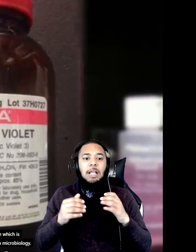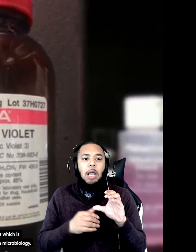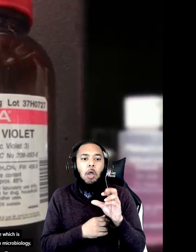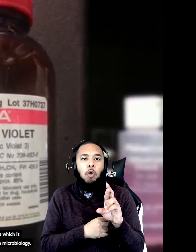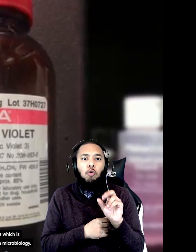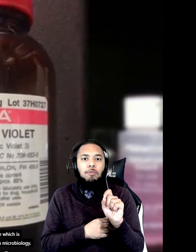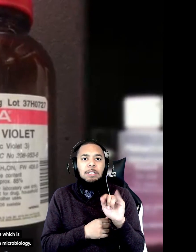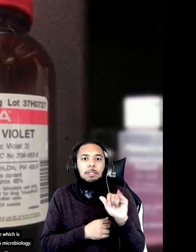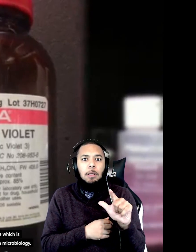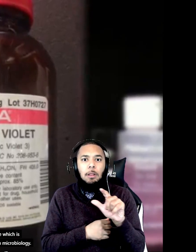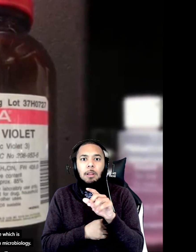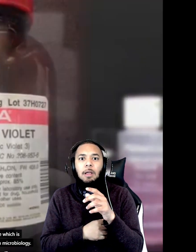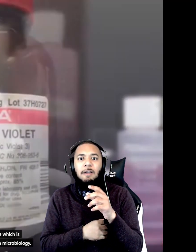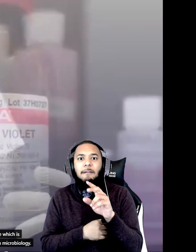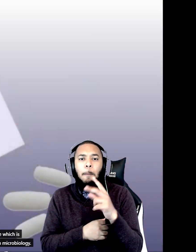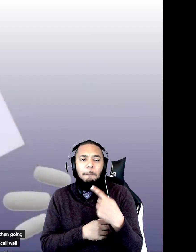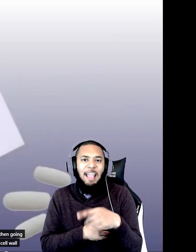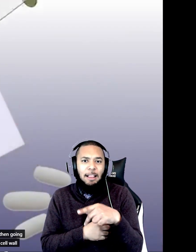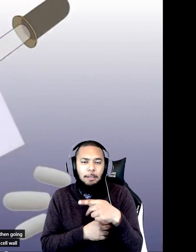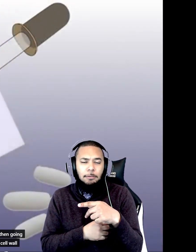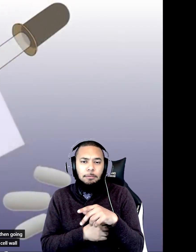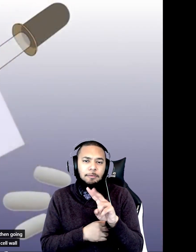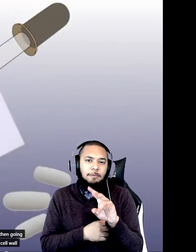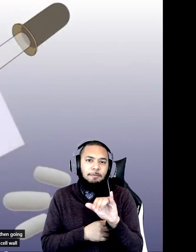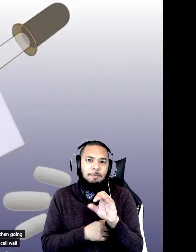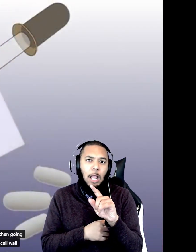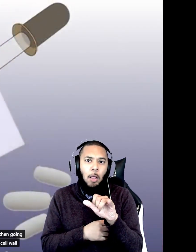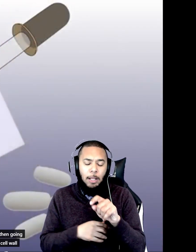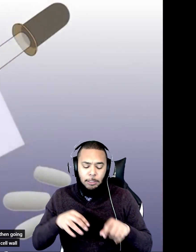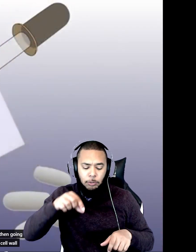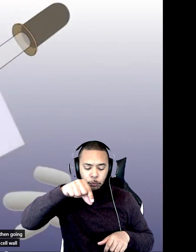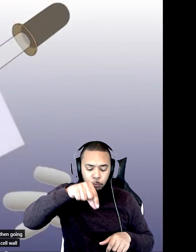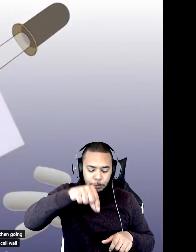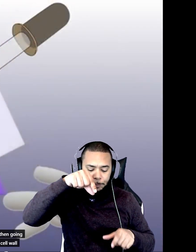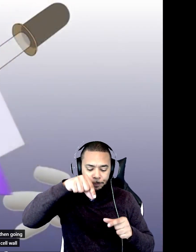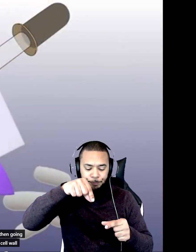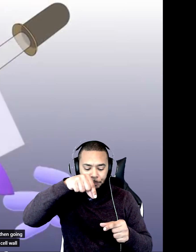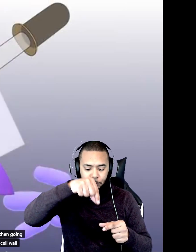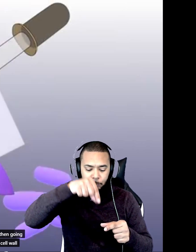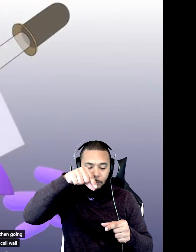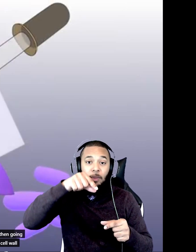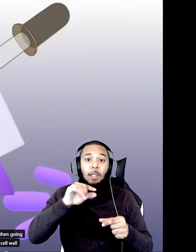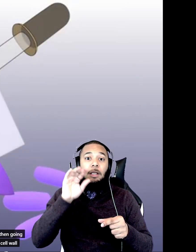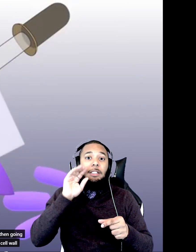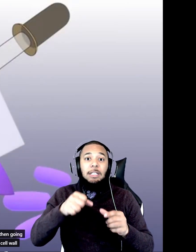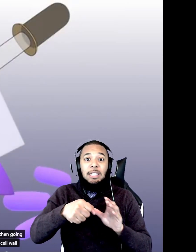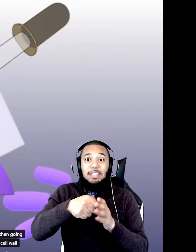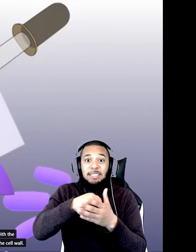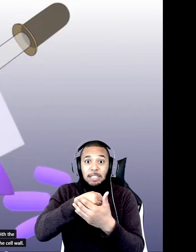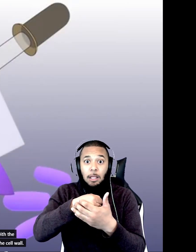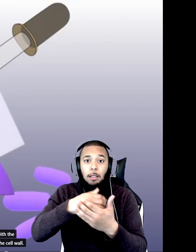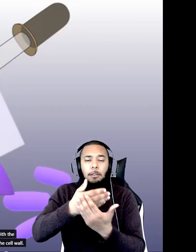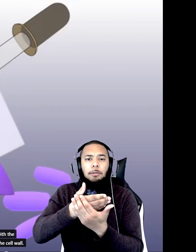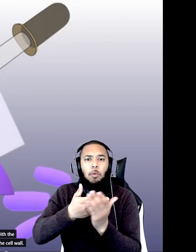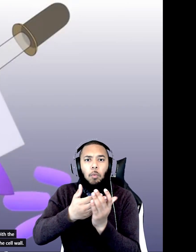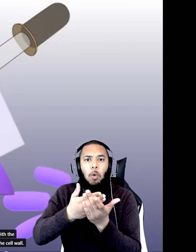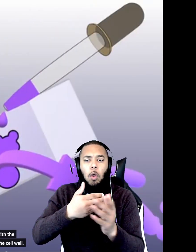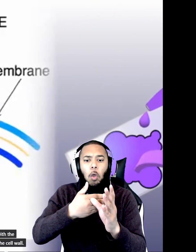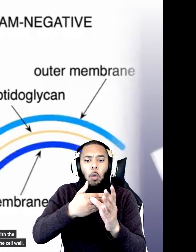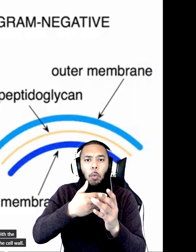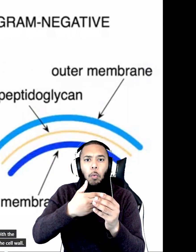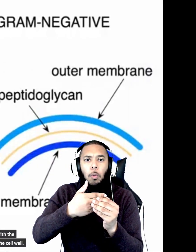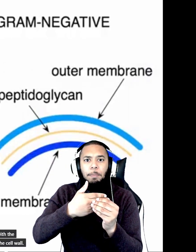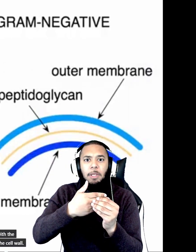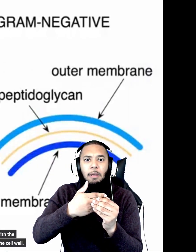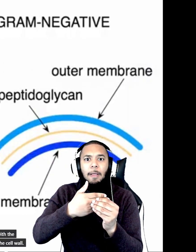that we use commonly in microbiology. Okay, that crystal violet is then going to be absorbed into the cell wall, and it's going to link